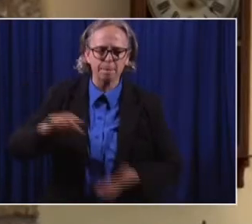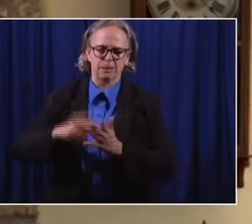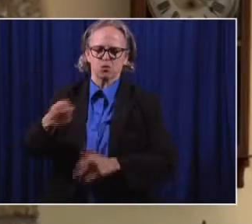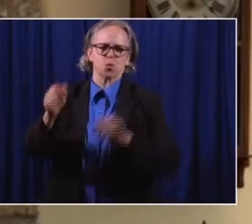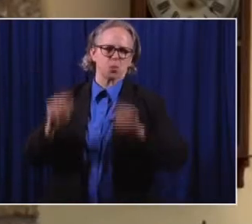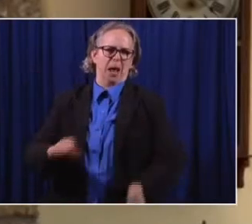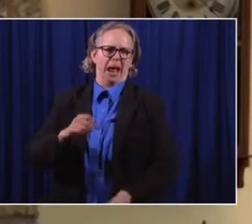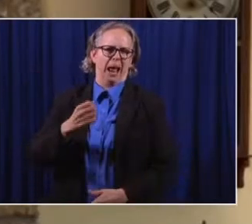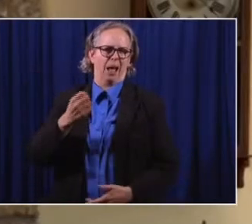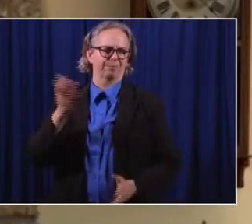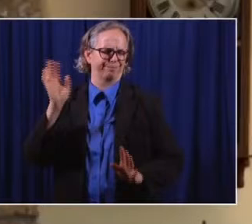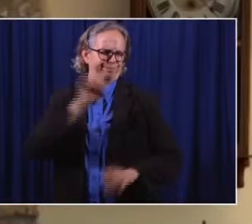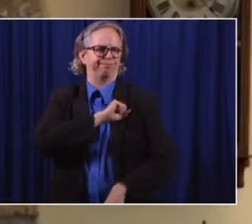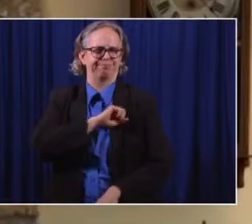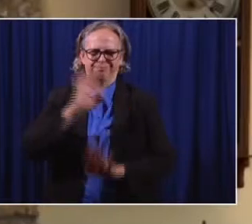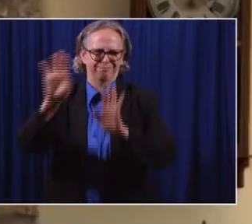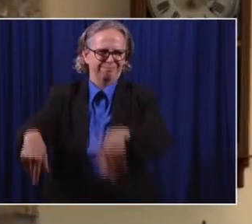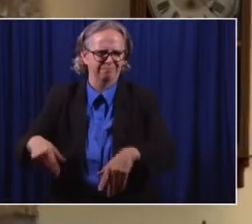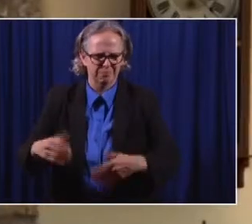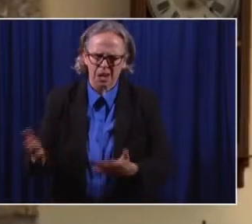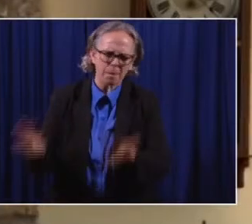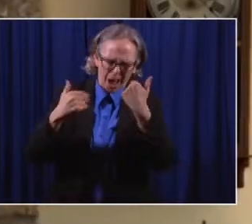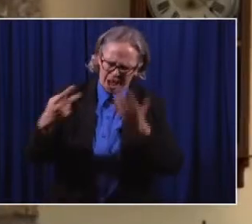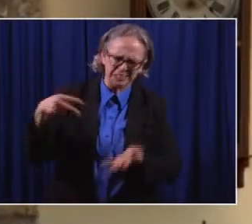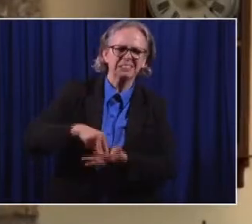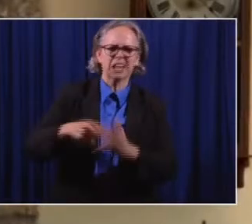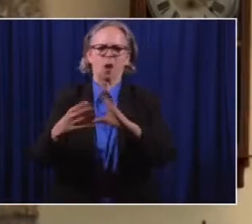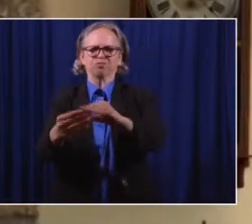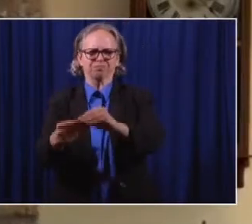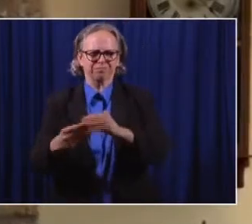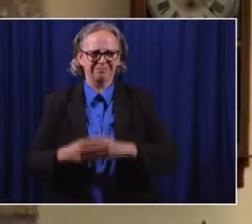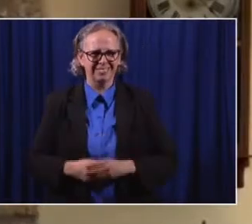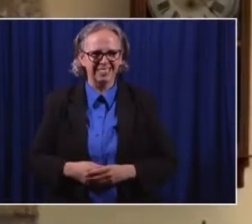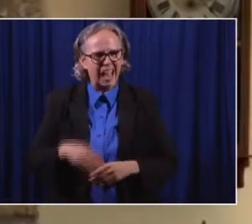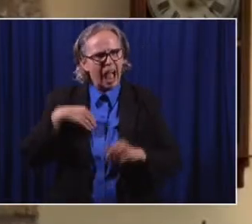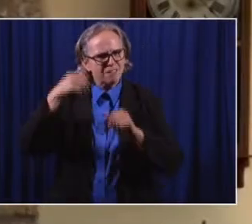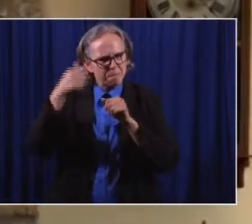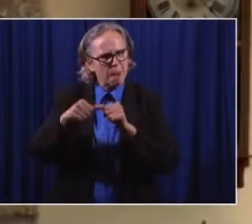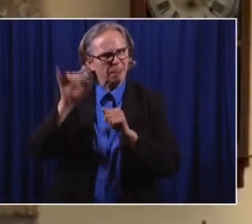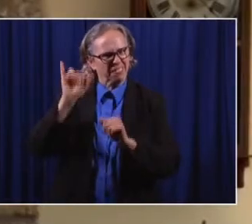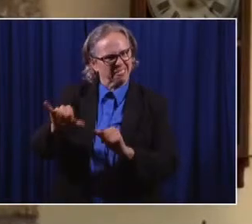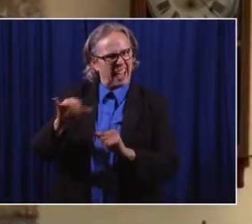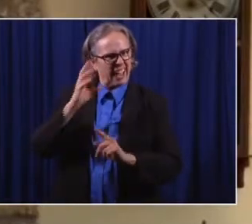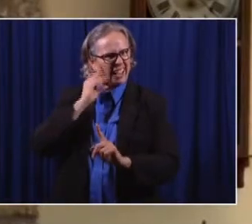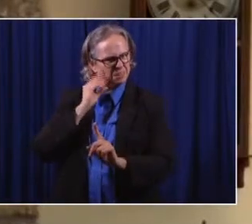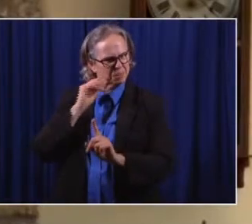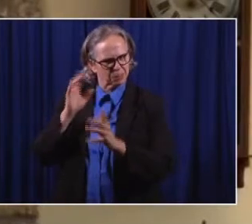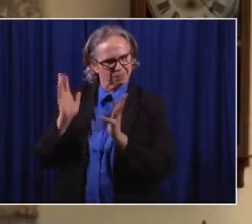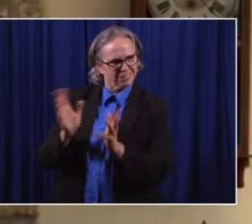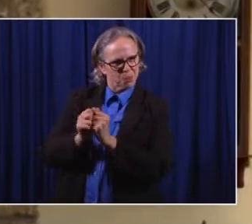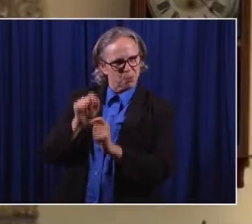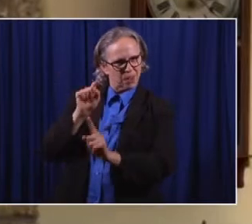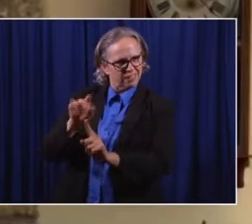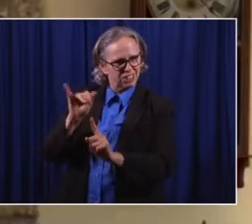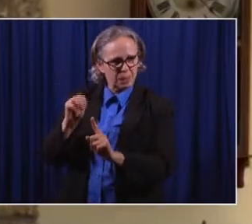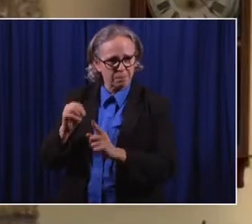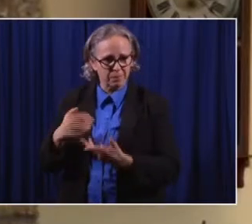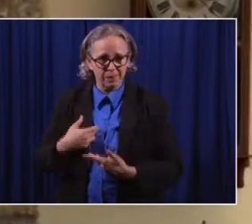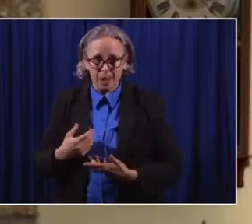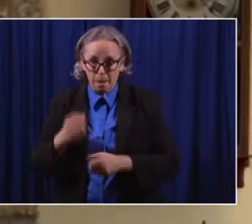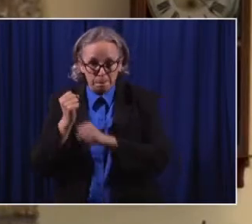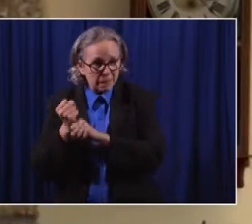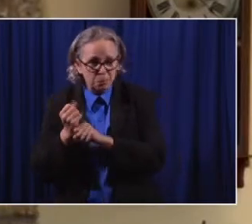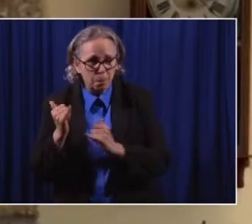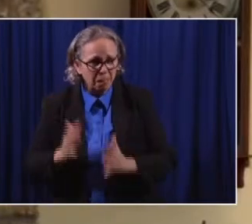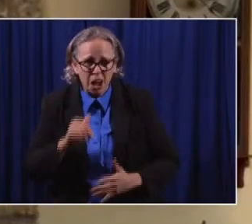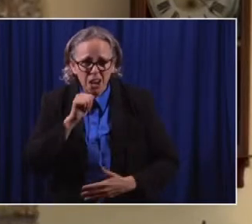certainly, you guys can give me a hard time. And so I'm certainly not a baseball player, not an all-star,